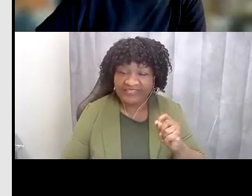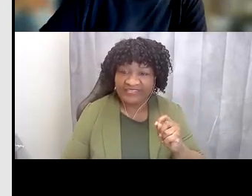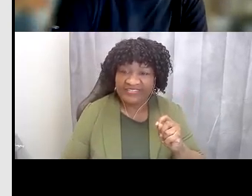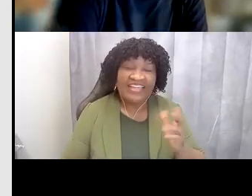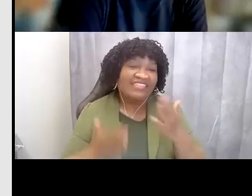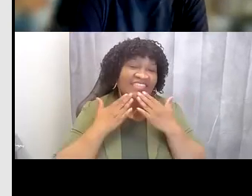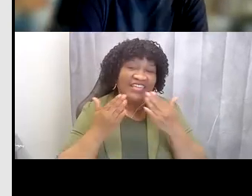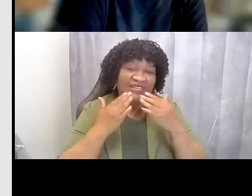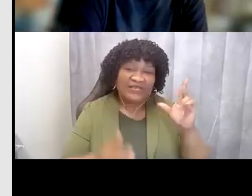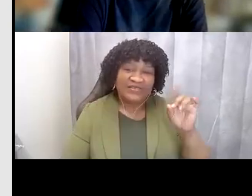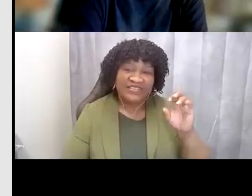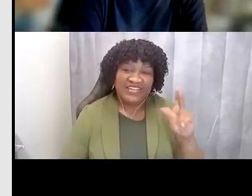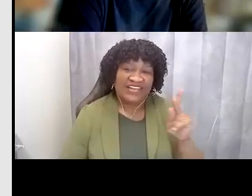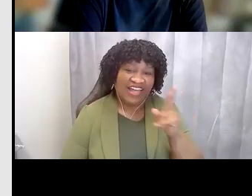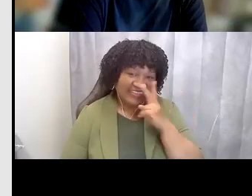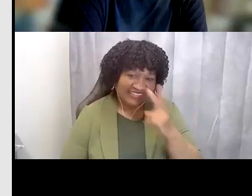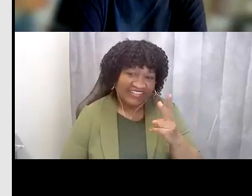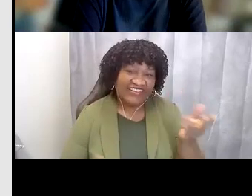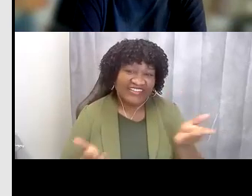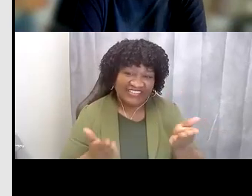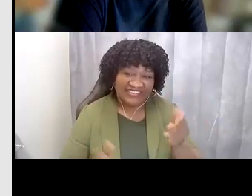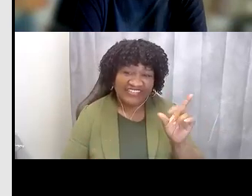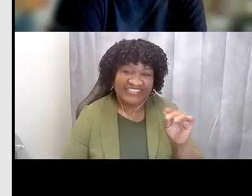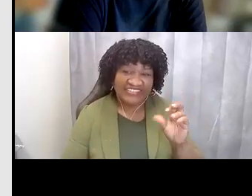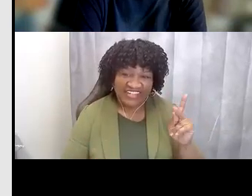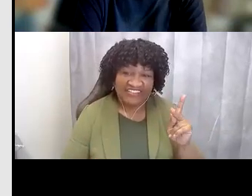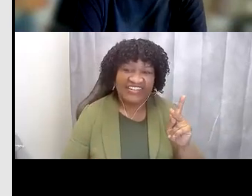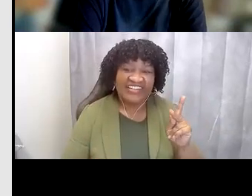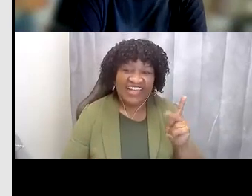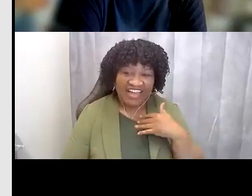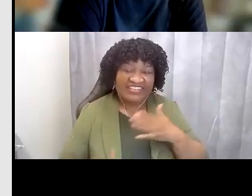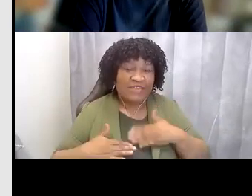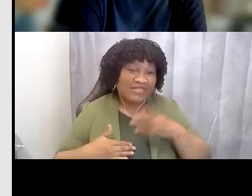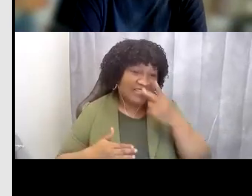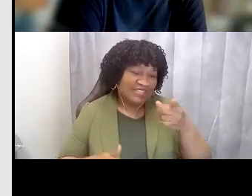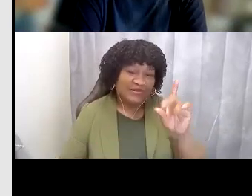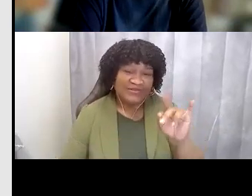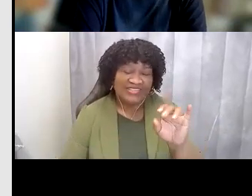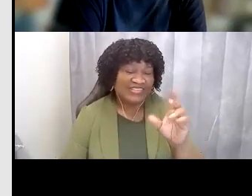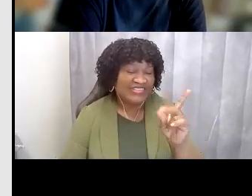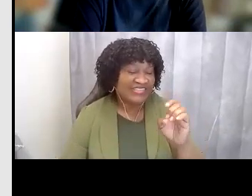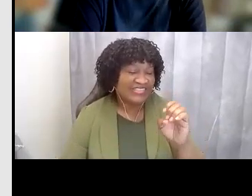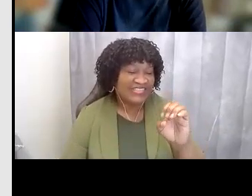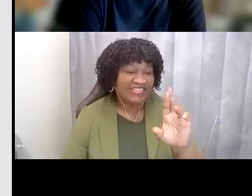Thank you, Derek. I saw that you came in and I was happy to see you.